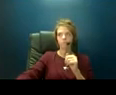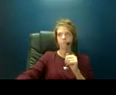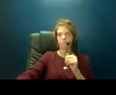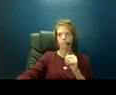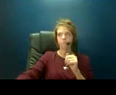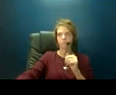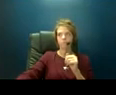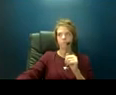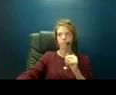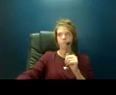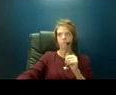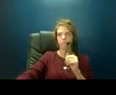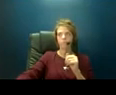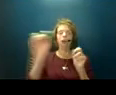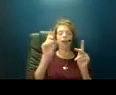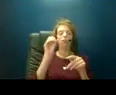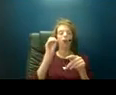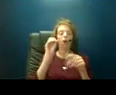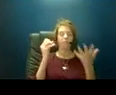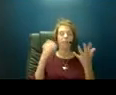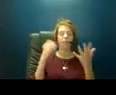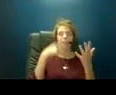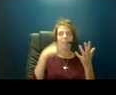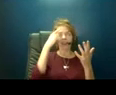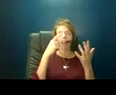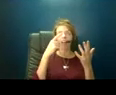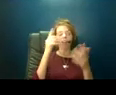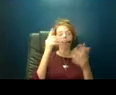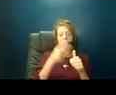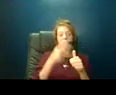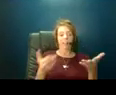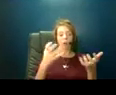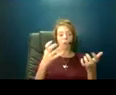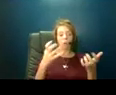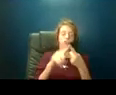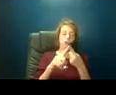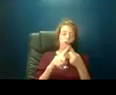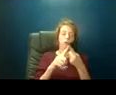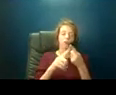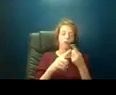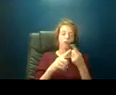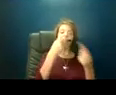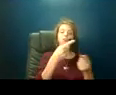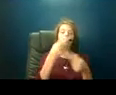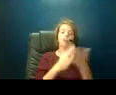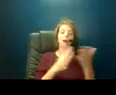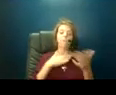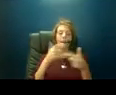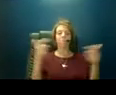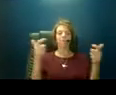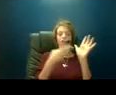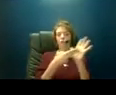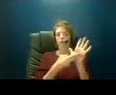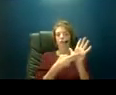So I think the first, I'm just going to kind of shout out some of my big truths, essential element kind of things